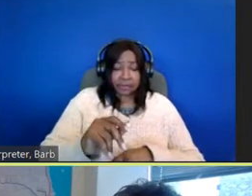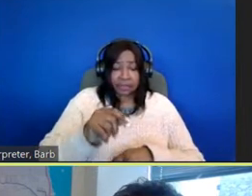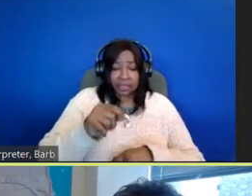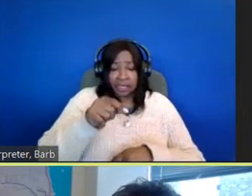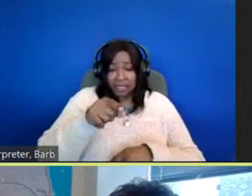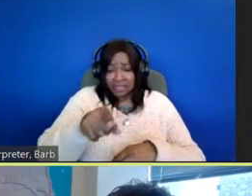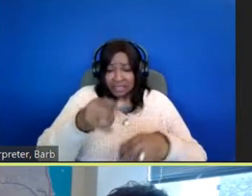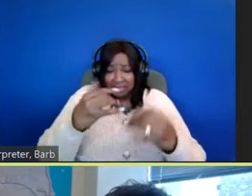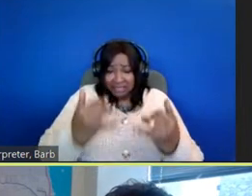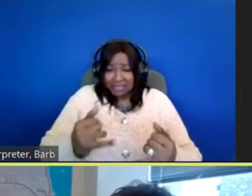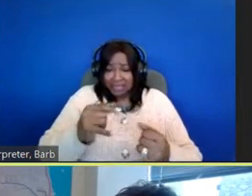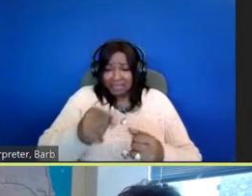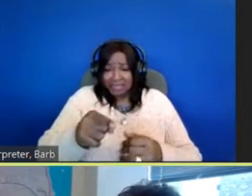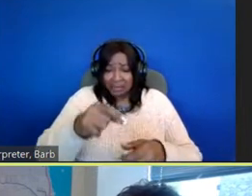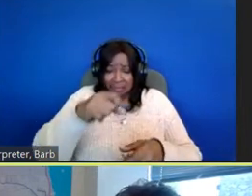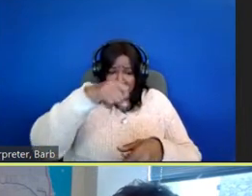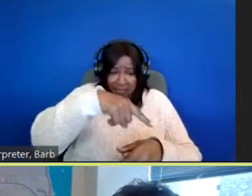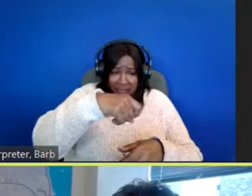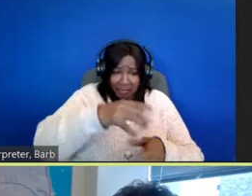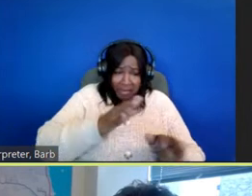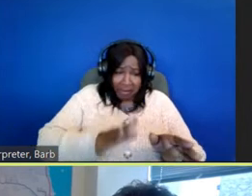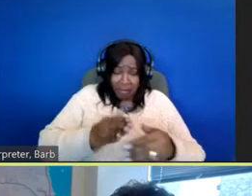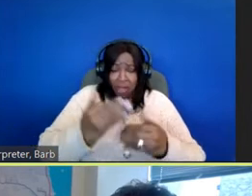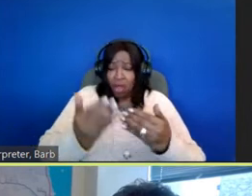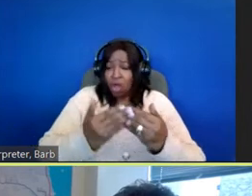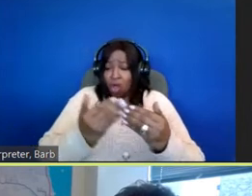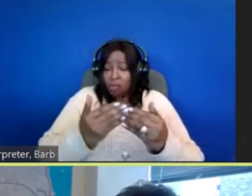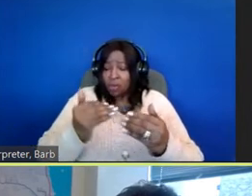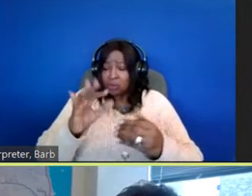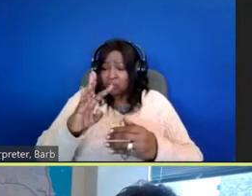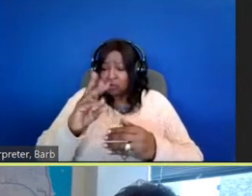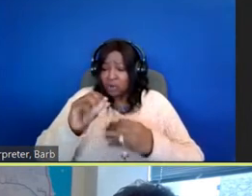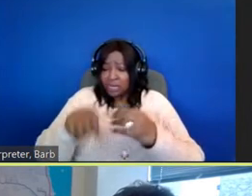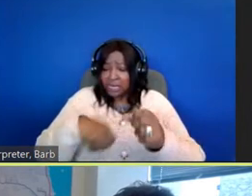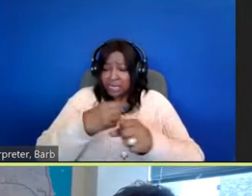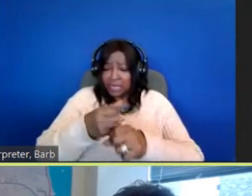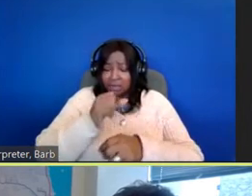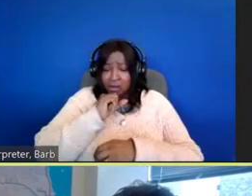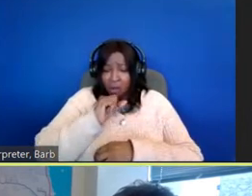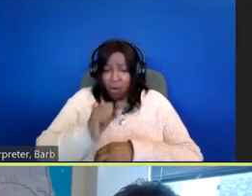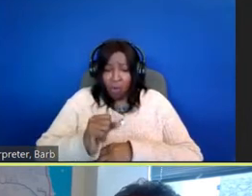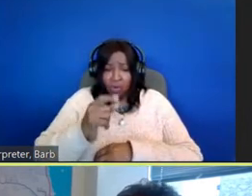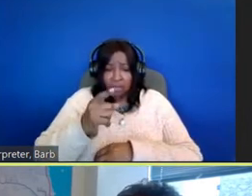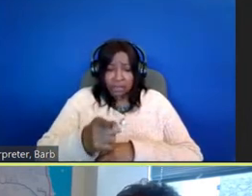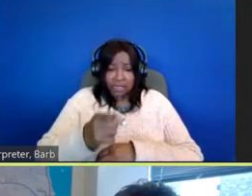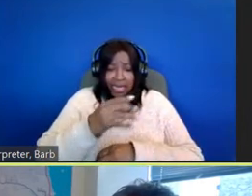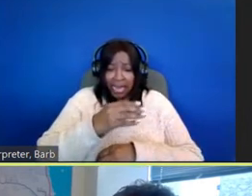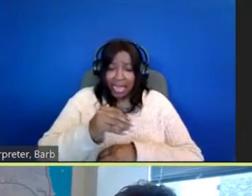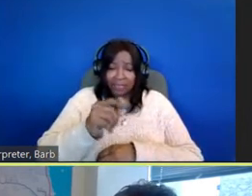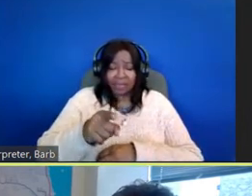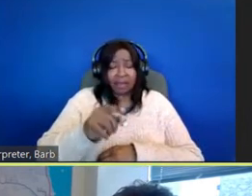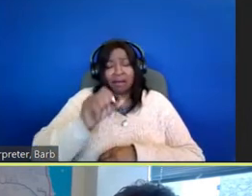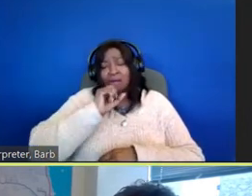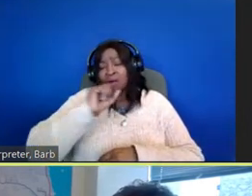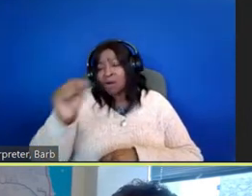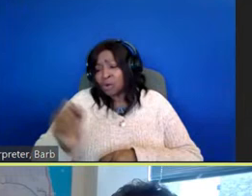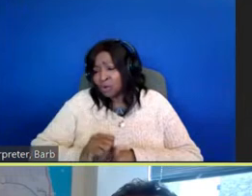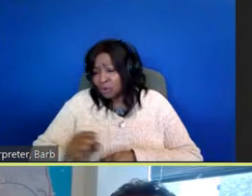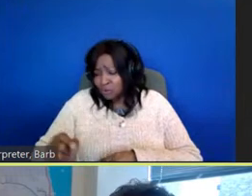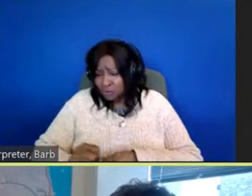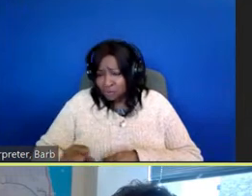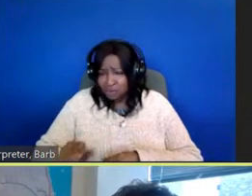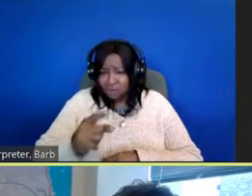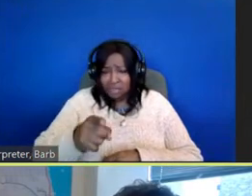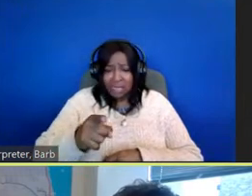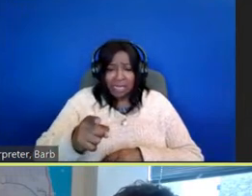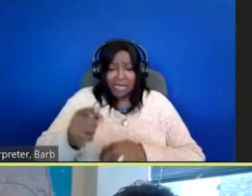existing fare boxes, like I said, they're almost 40 years old, and they are they're just obsolete. The operator